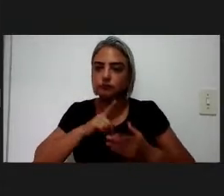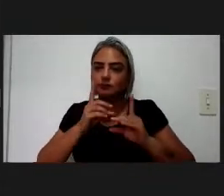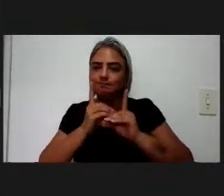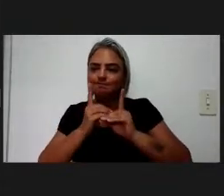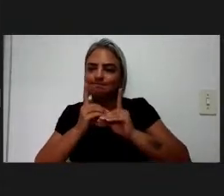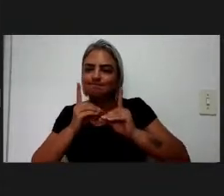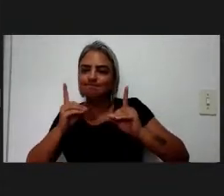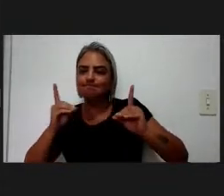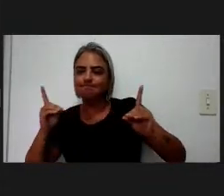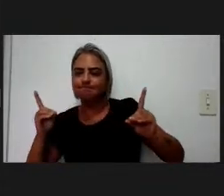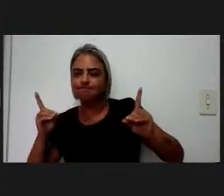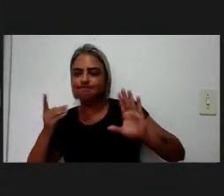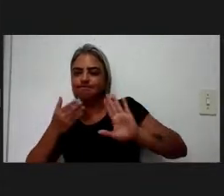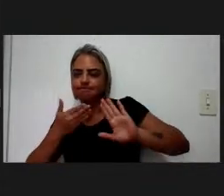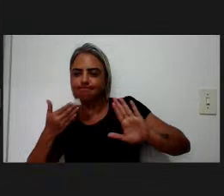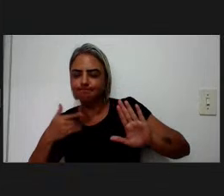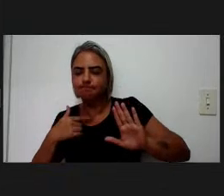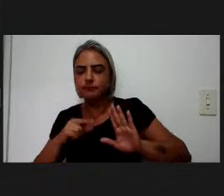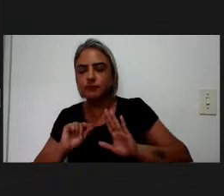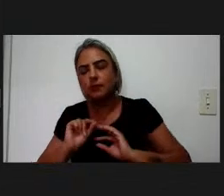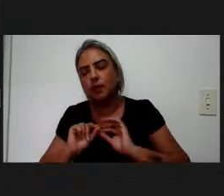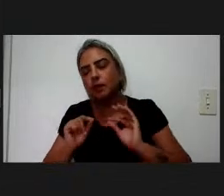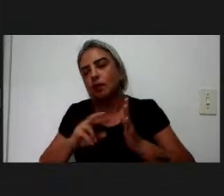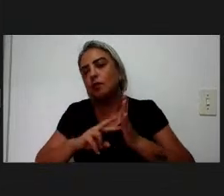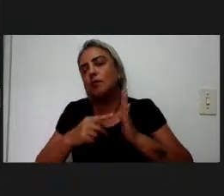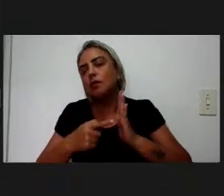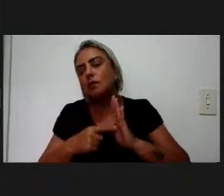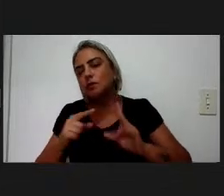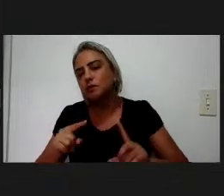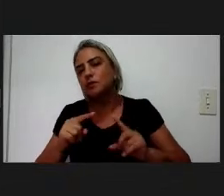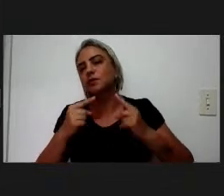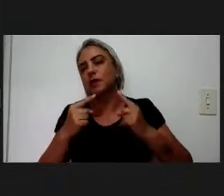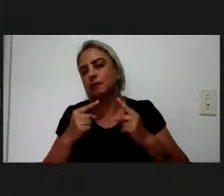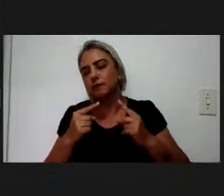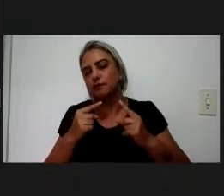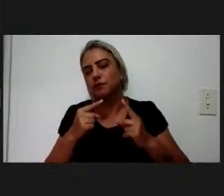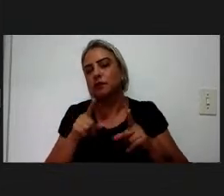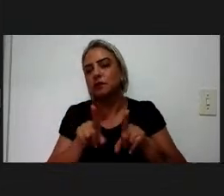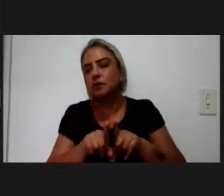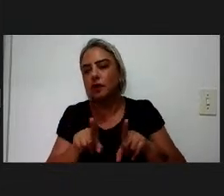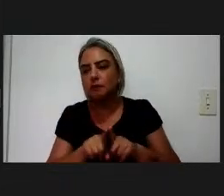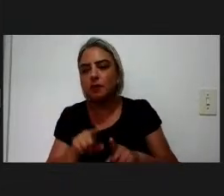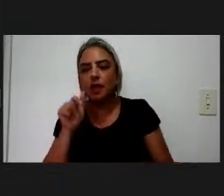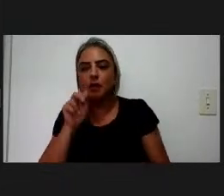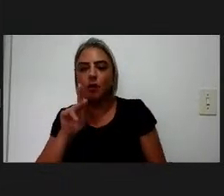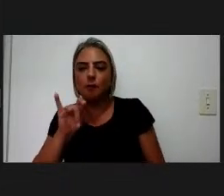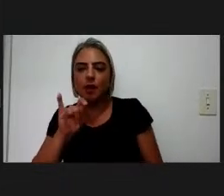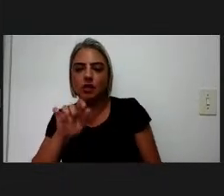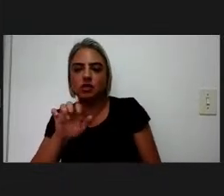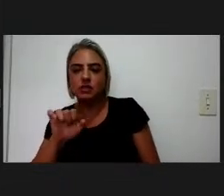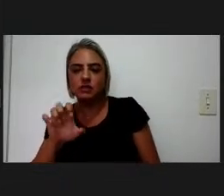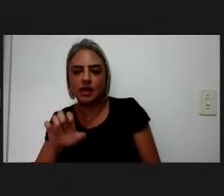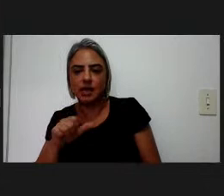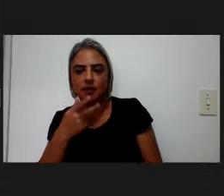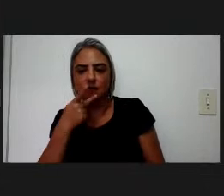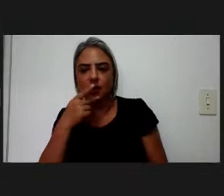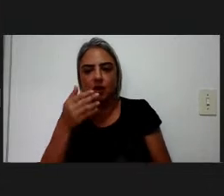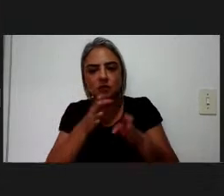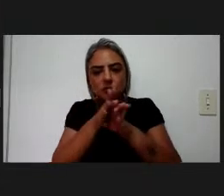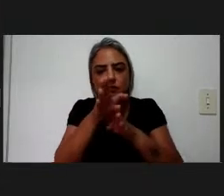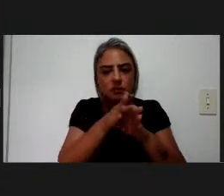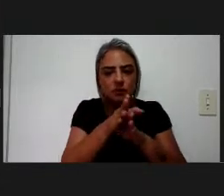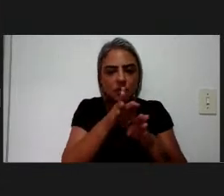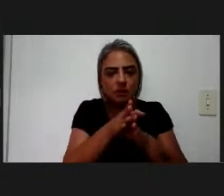notice that our distance, it's a challenge. As Gisele said,